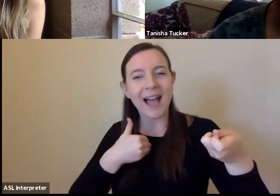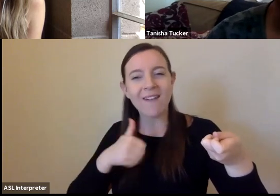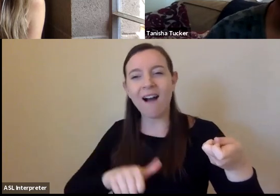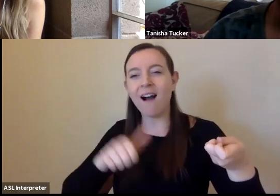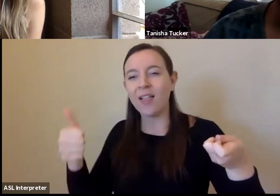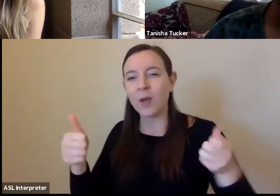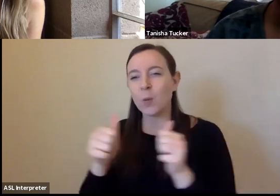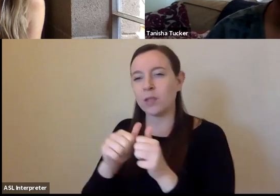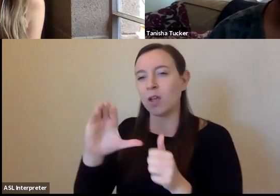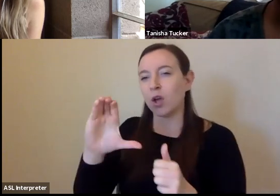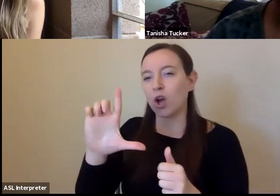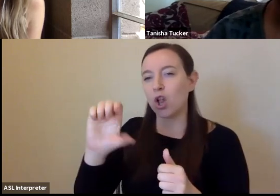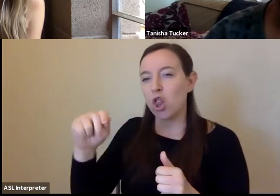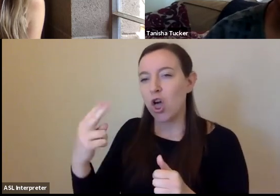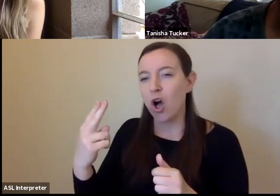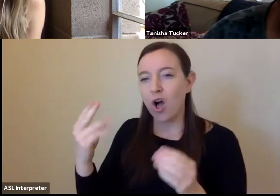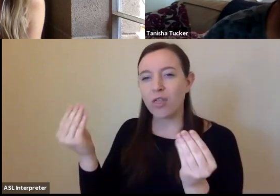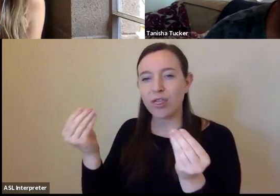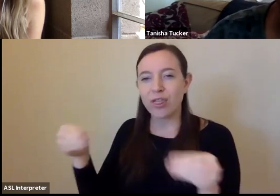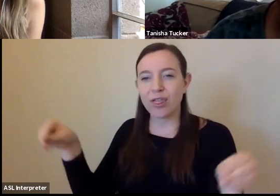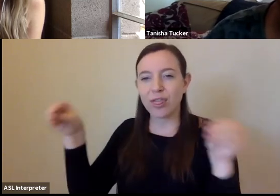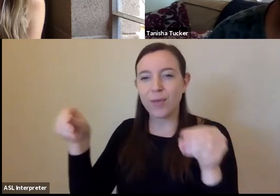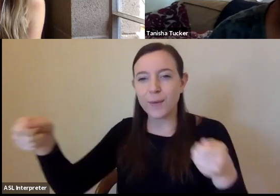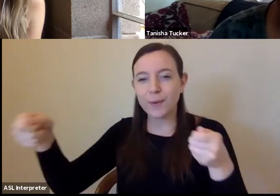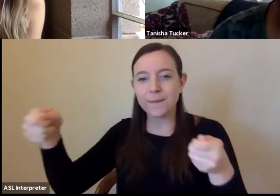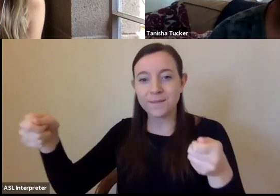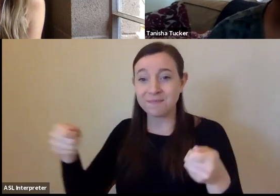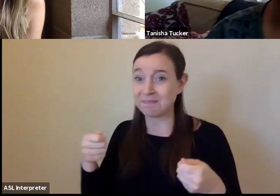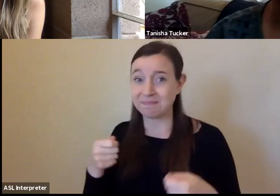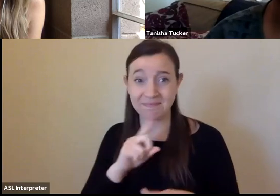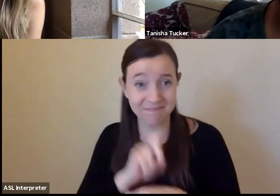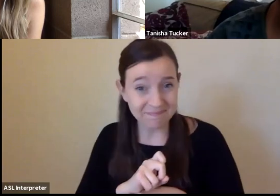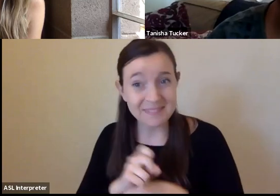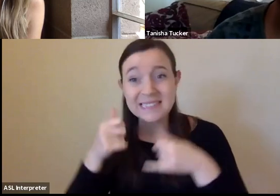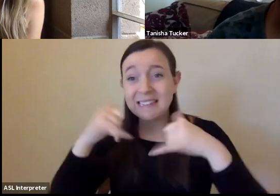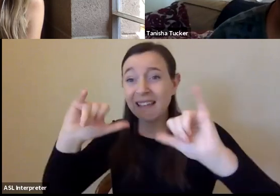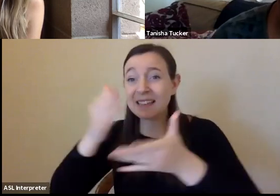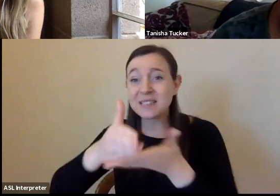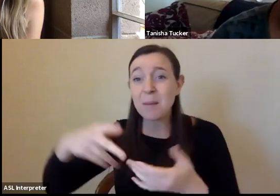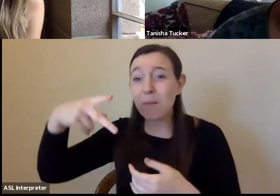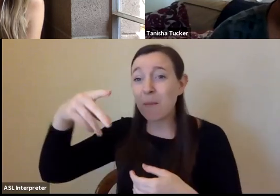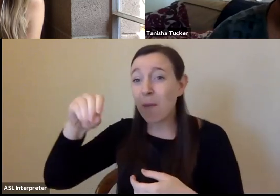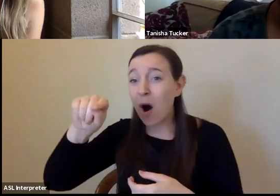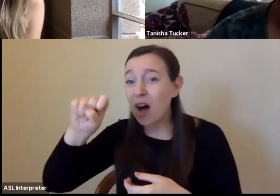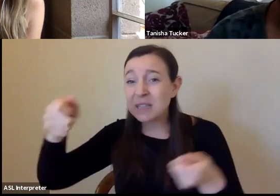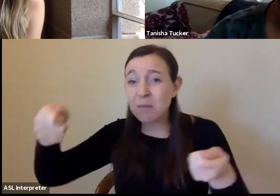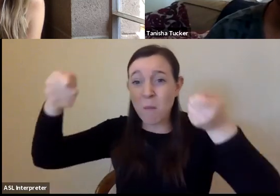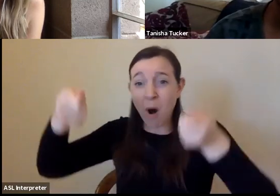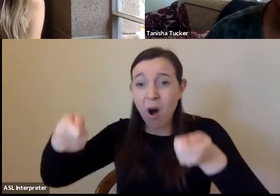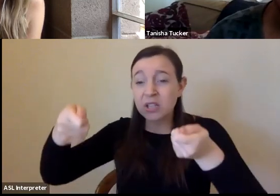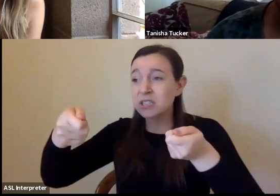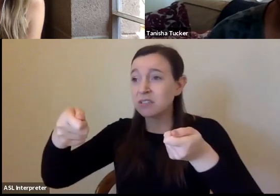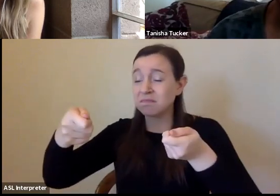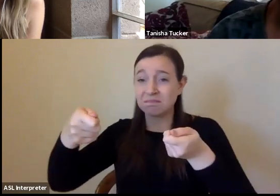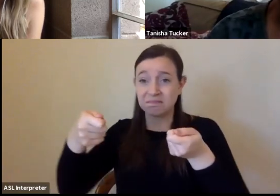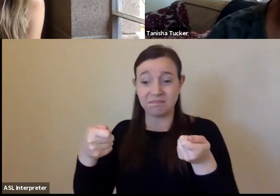cloth, but yeah, and some of the pots going, as long as they still keep cooking and they clean